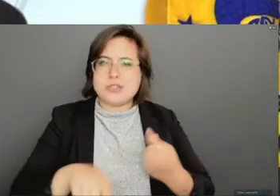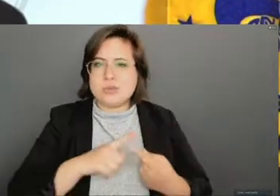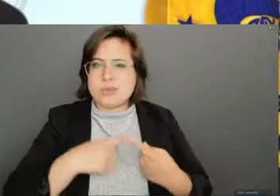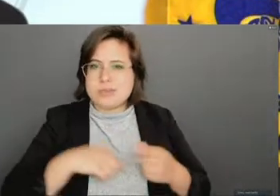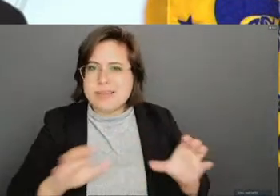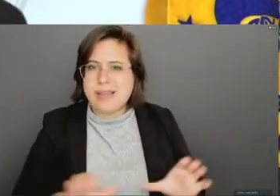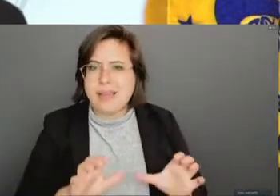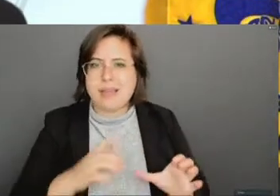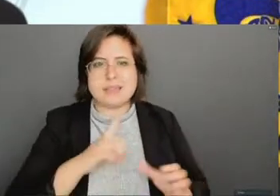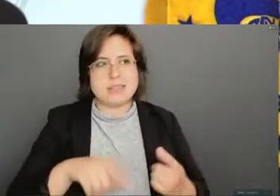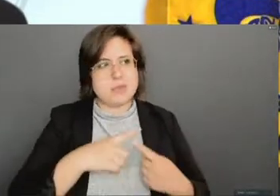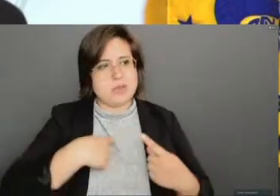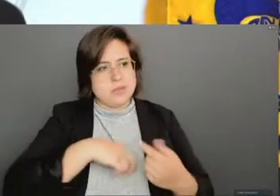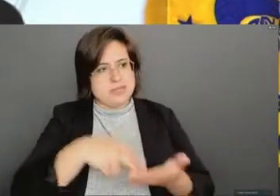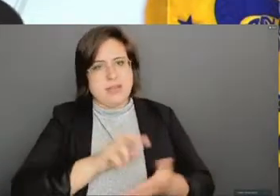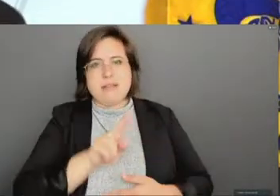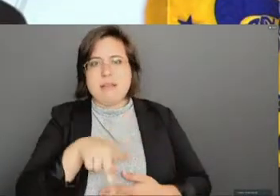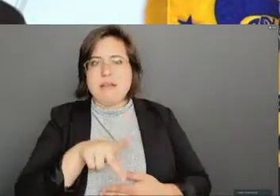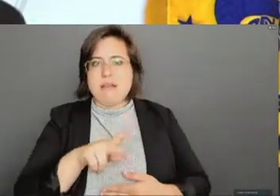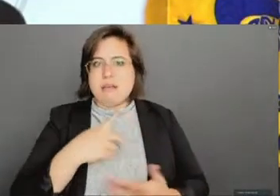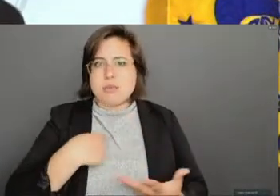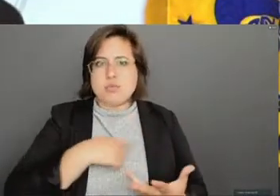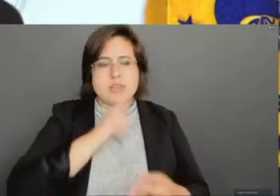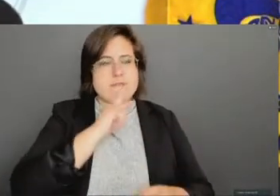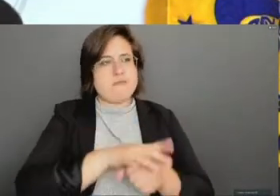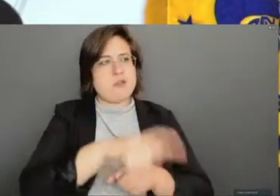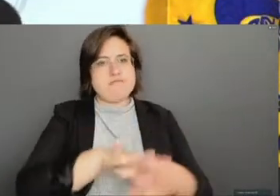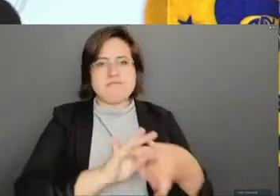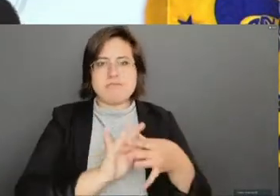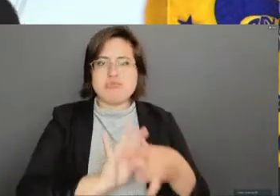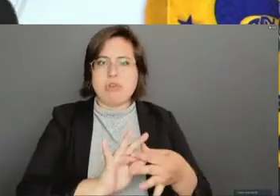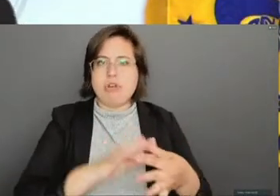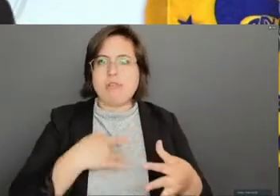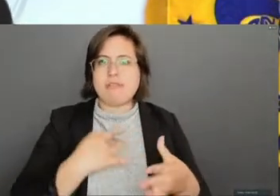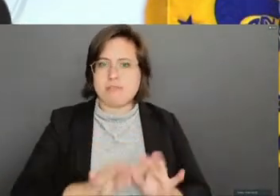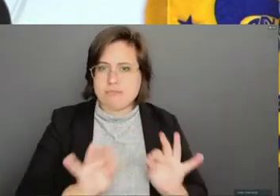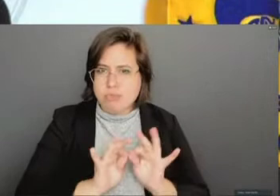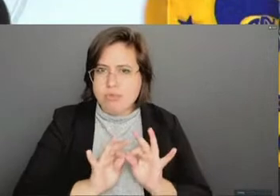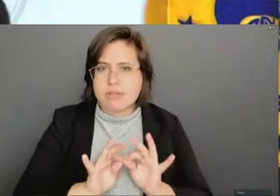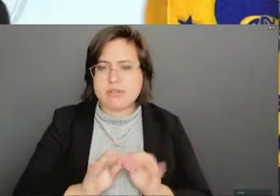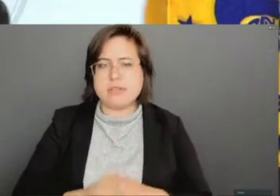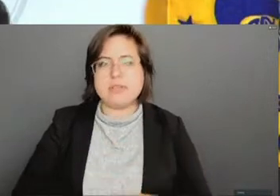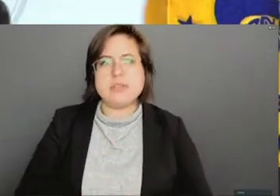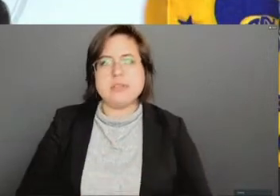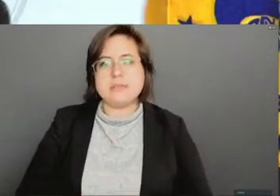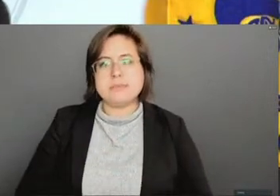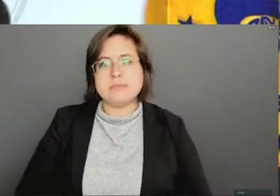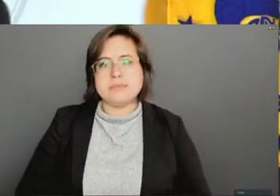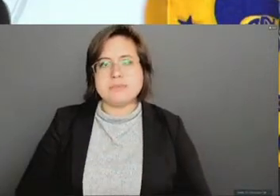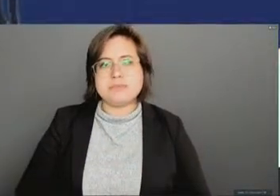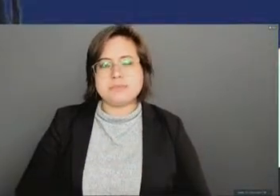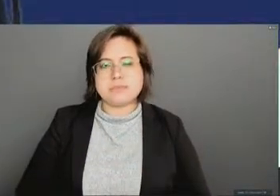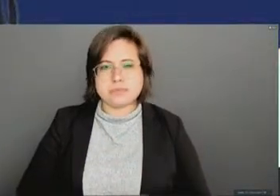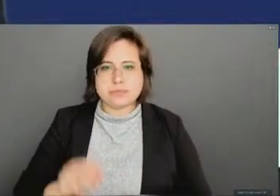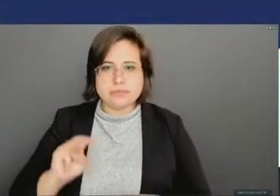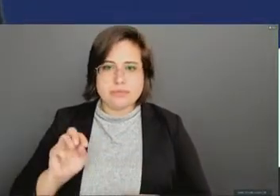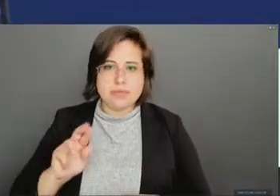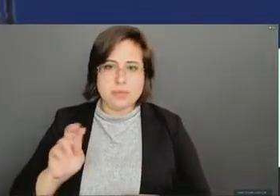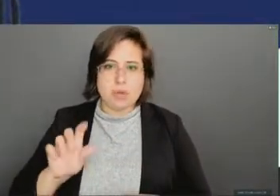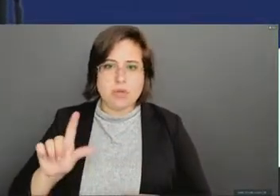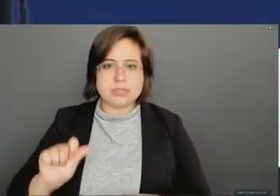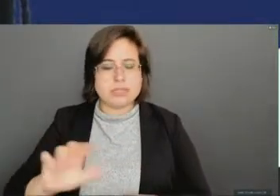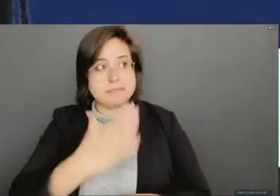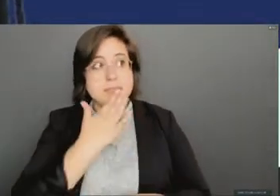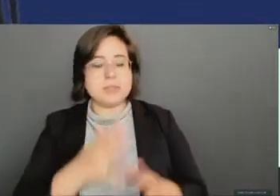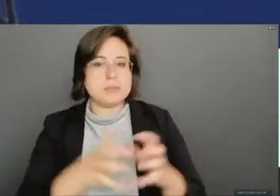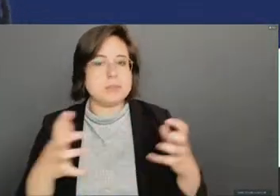that affirm people's belonging and their sense of worth. Yes. Thank you so much,